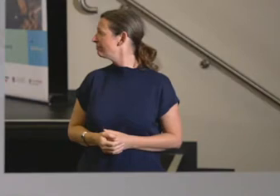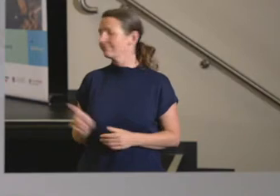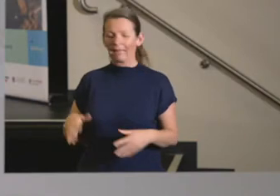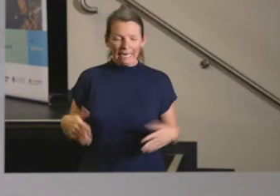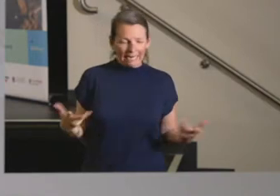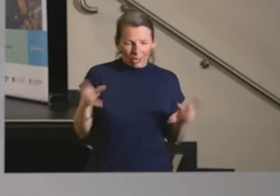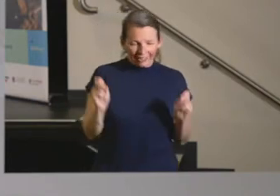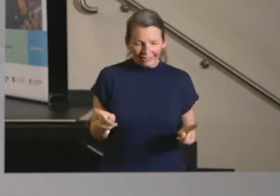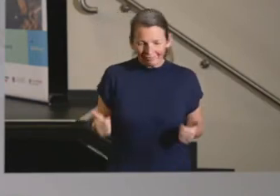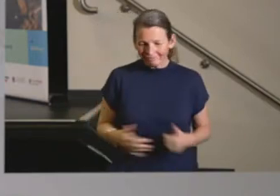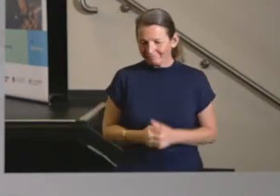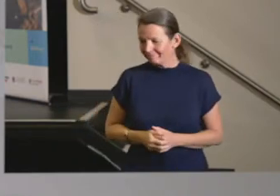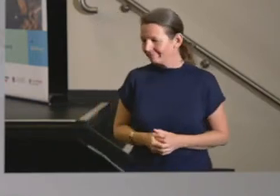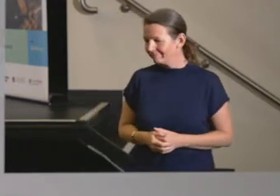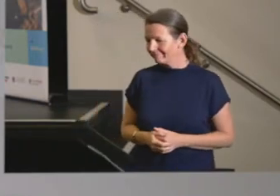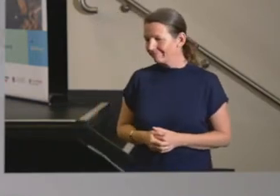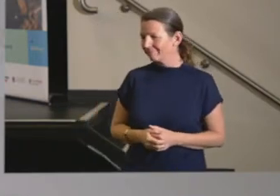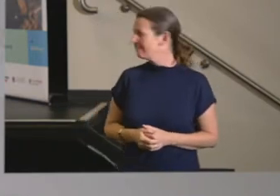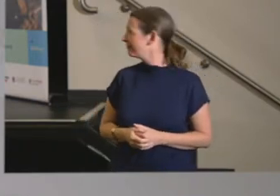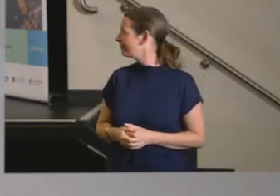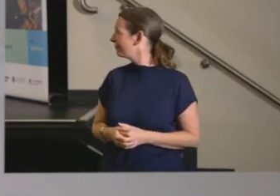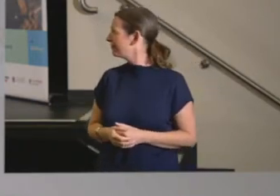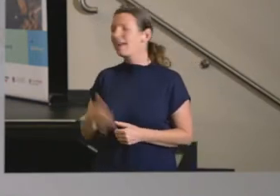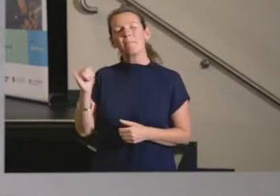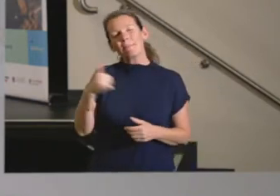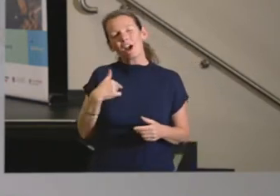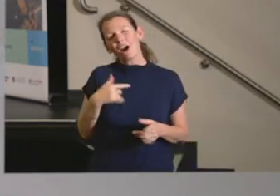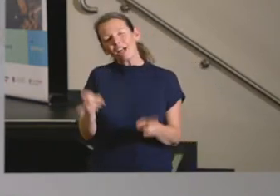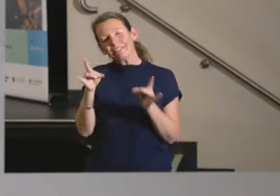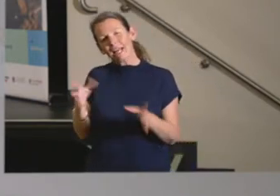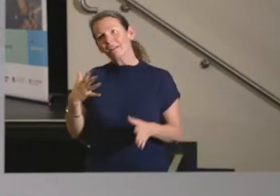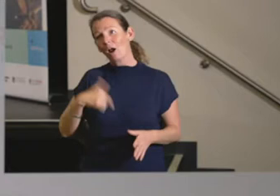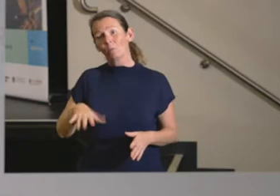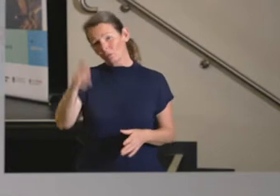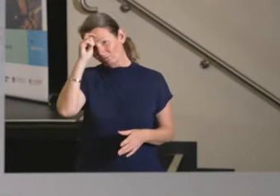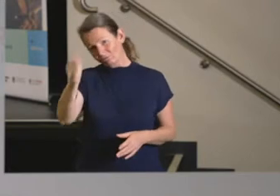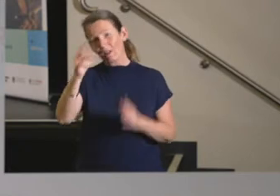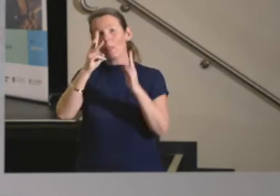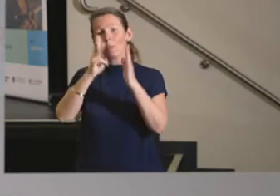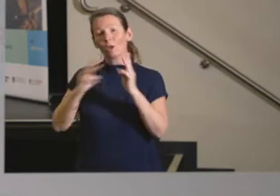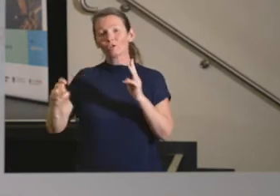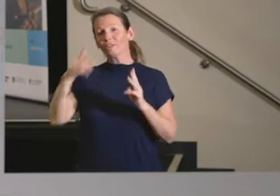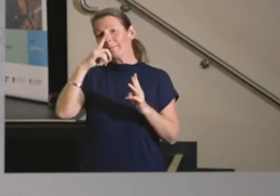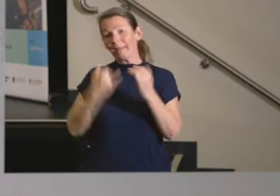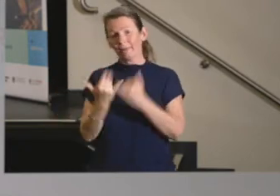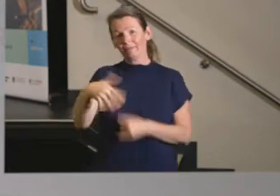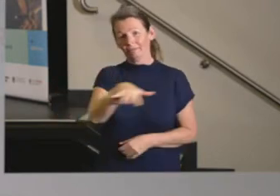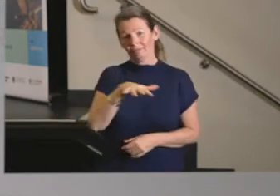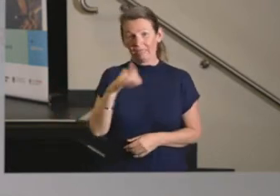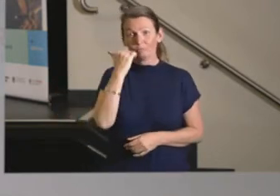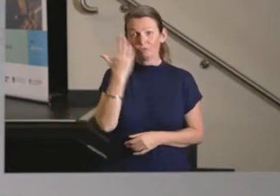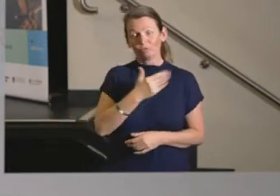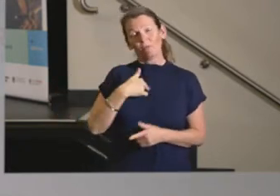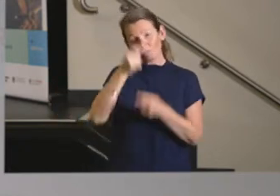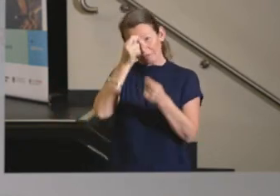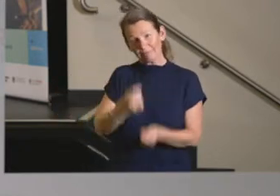Okay. Maybe I will just first start by acknowledging the Wurundjeri people whose lands we gather on. I pay my